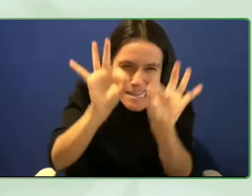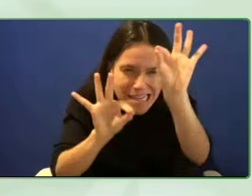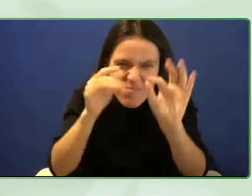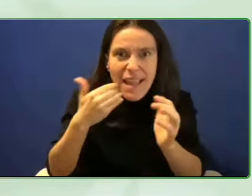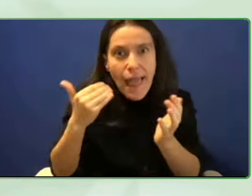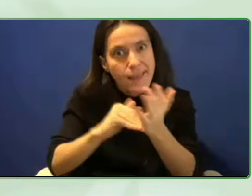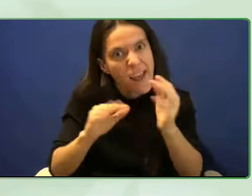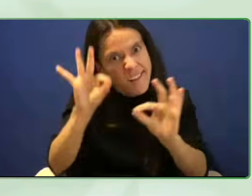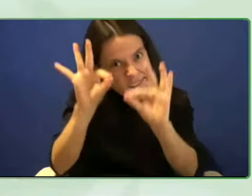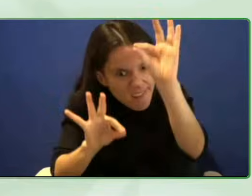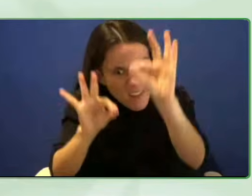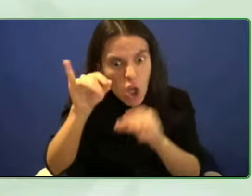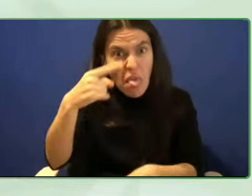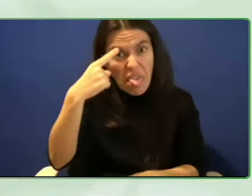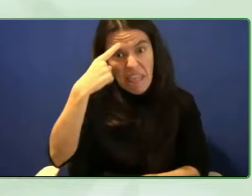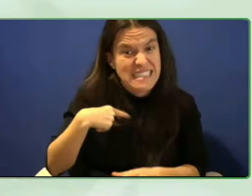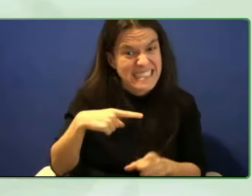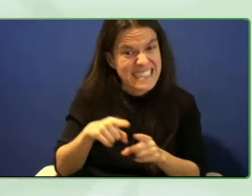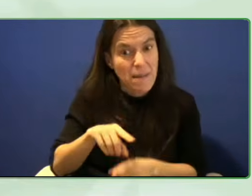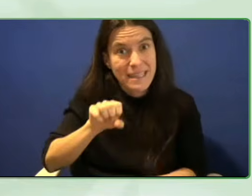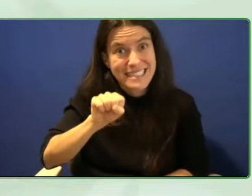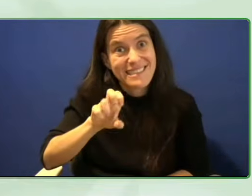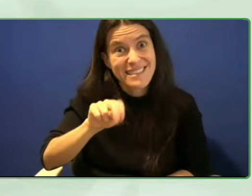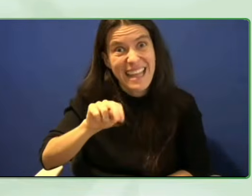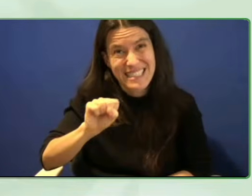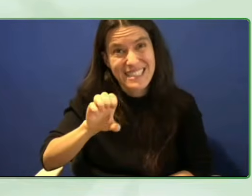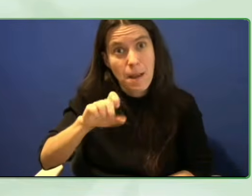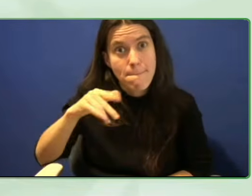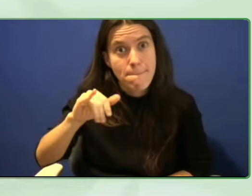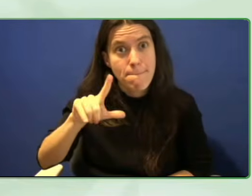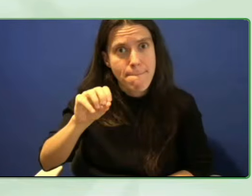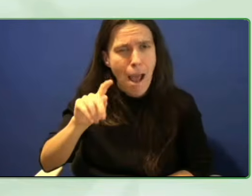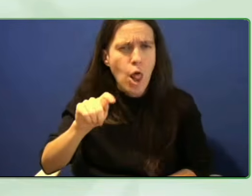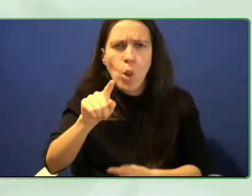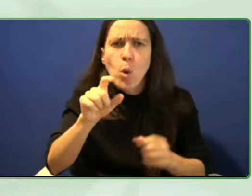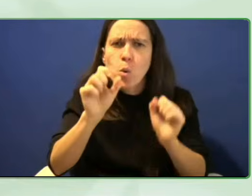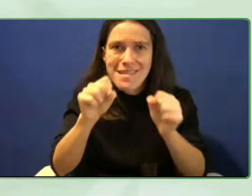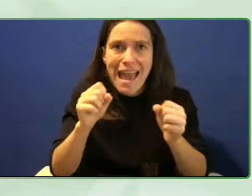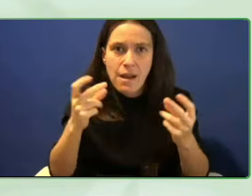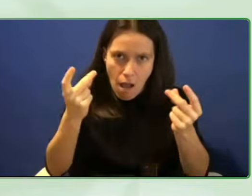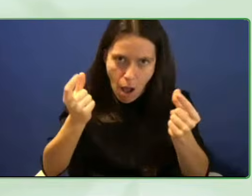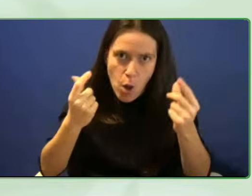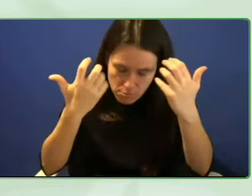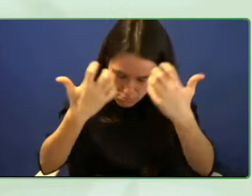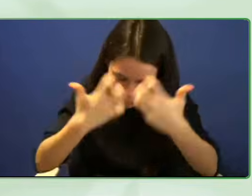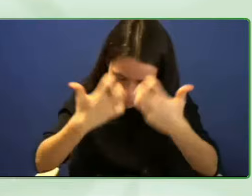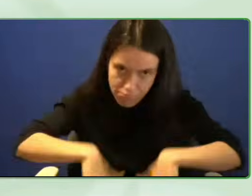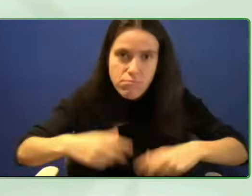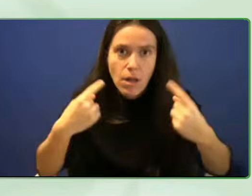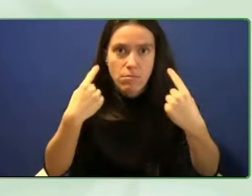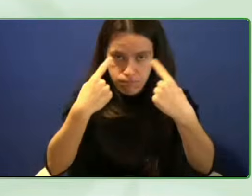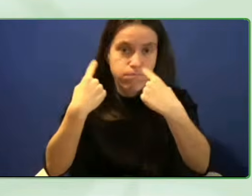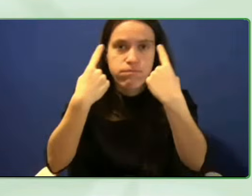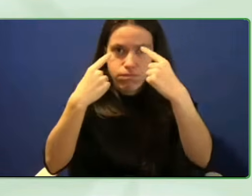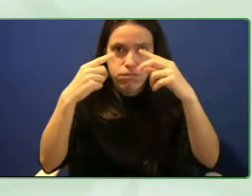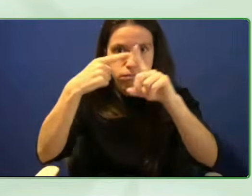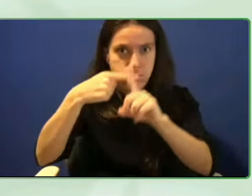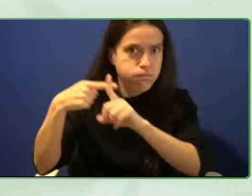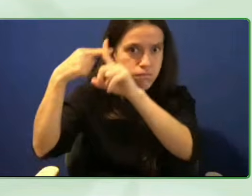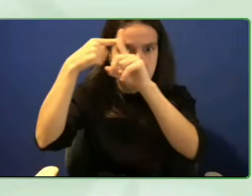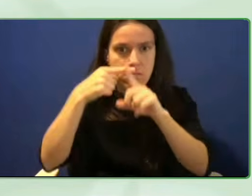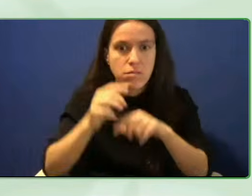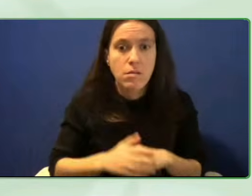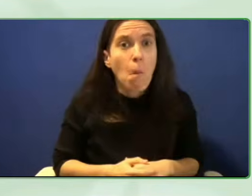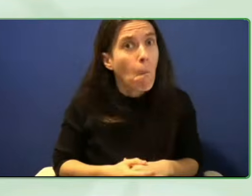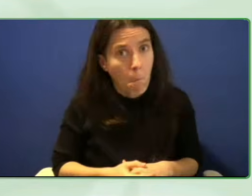with SensePilot, or are you able to sort of calibrate on the fly? No, it's independent of whoever comes